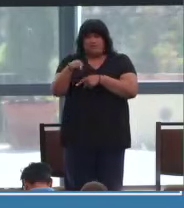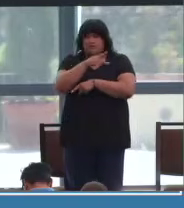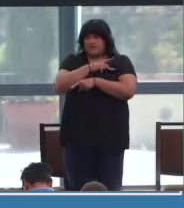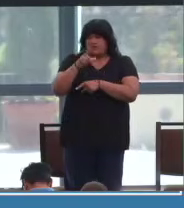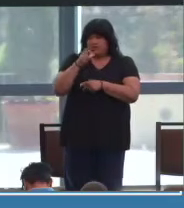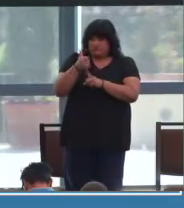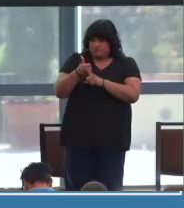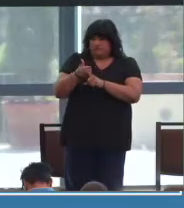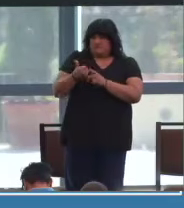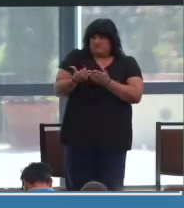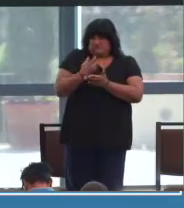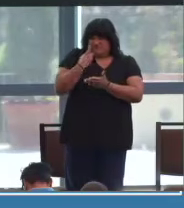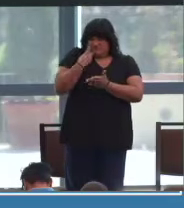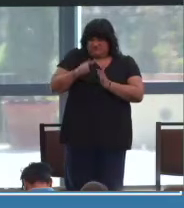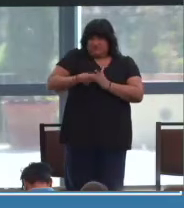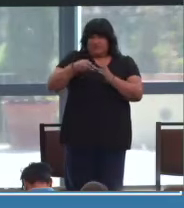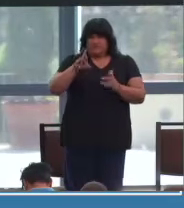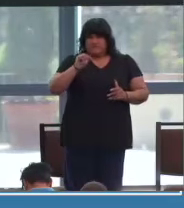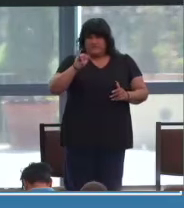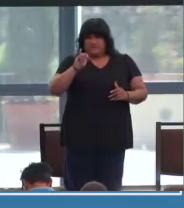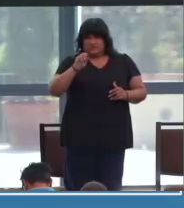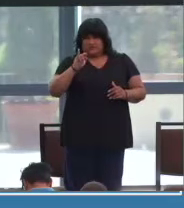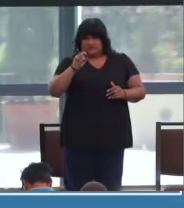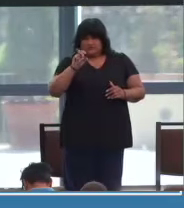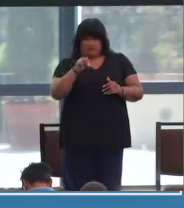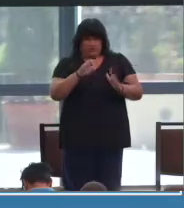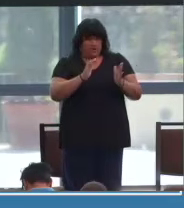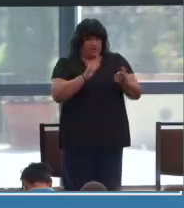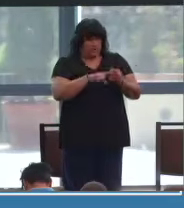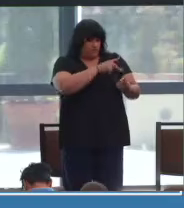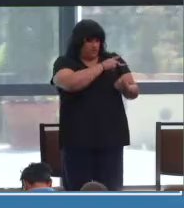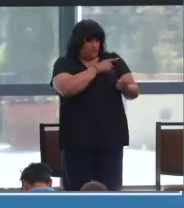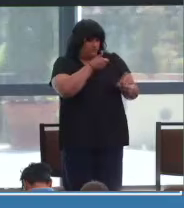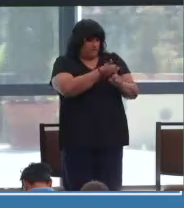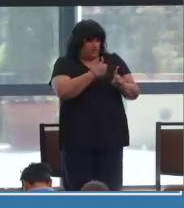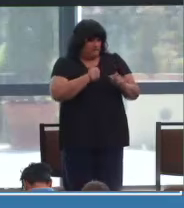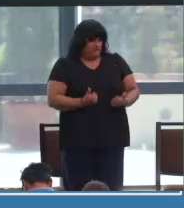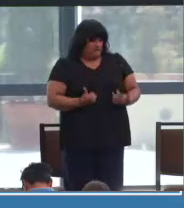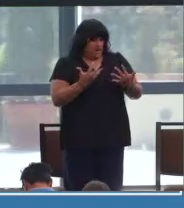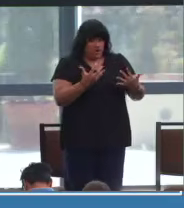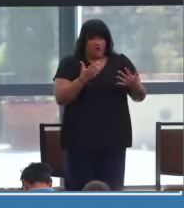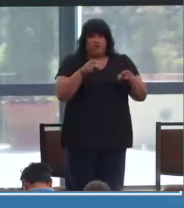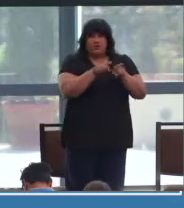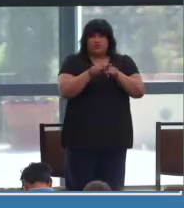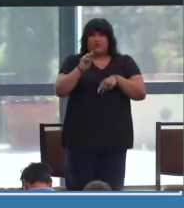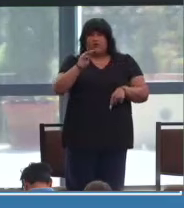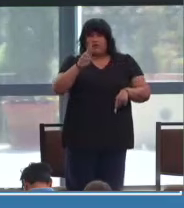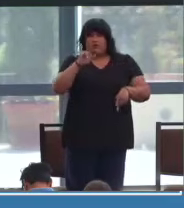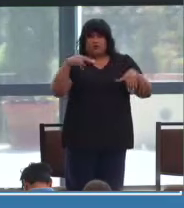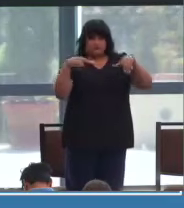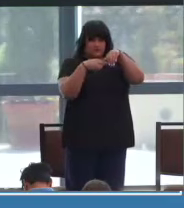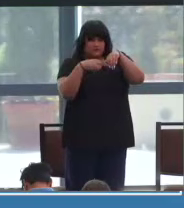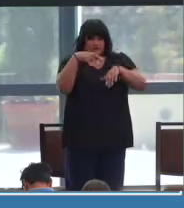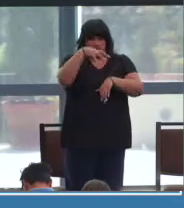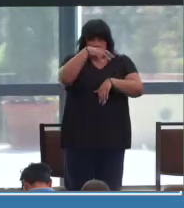to patients who are flaring, and also looking at brain function. So with an MRI and a PET scan to look at how the brain might be